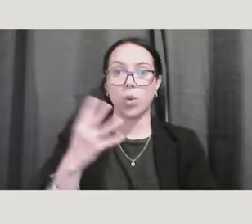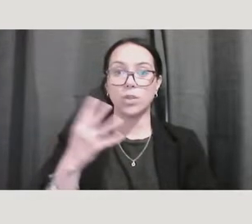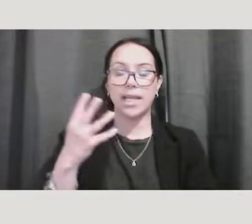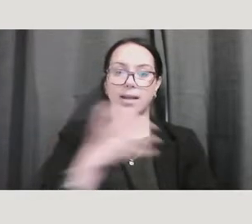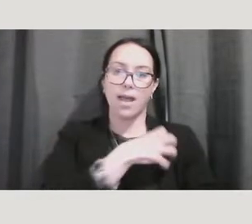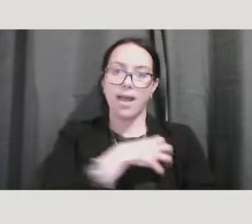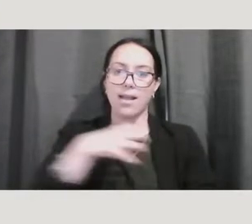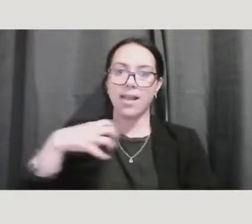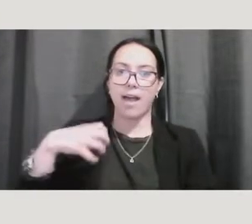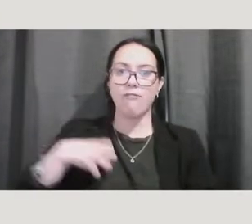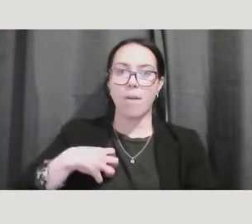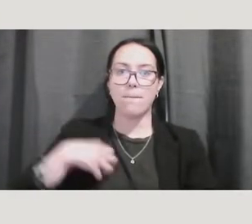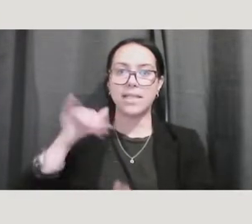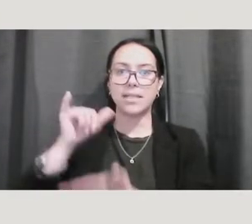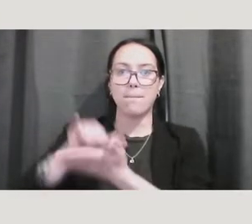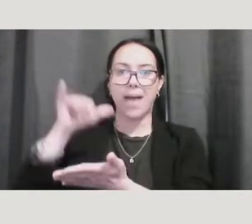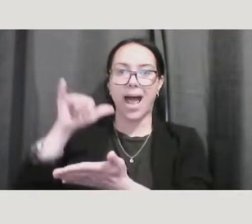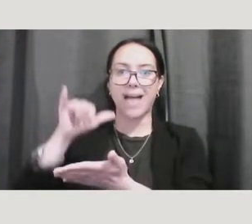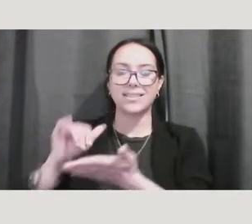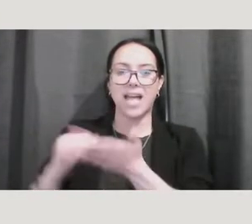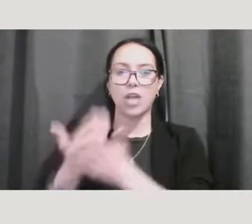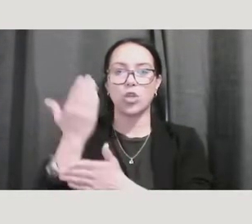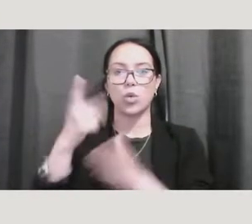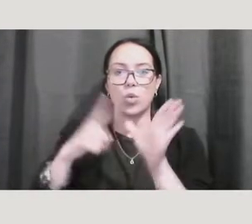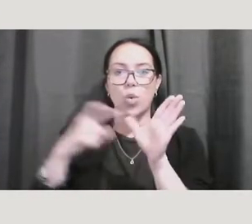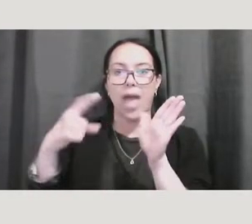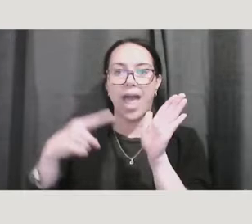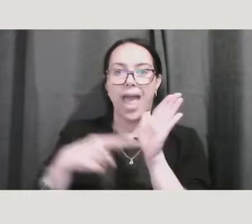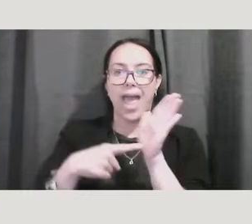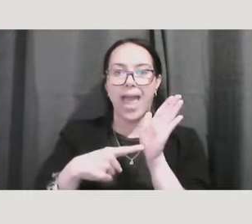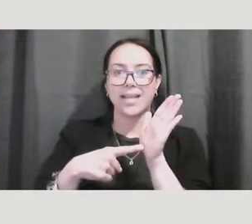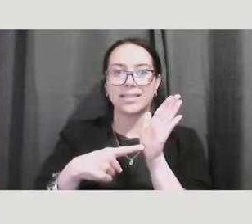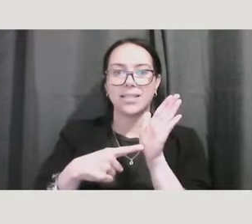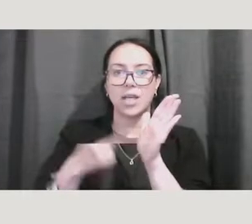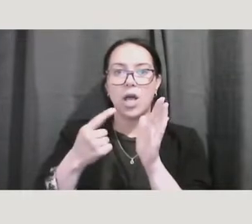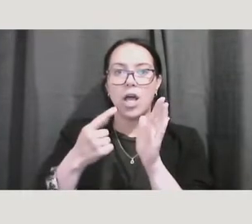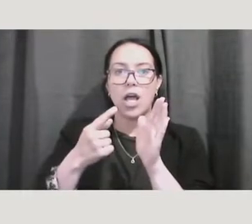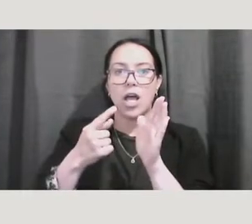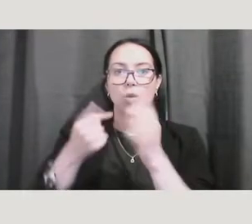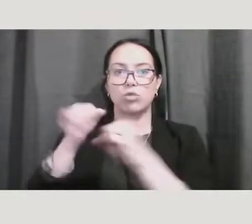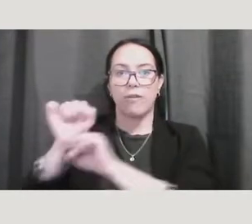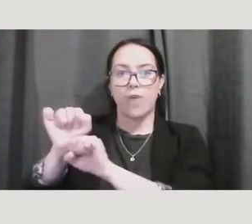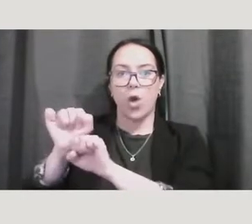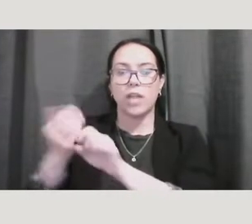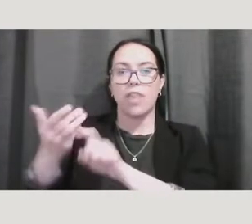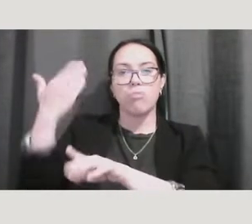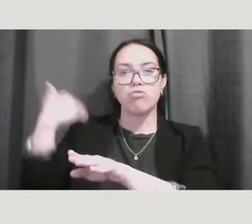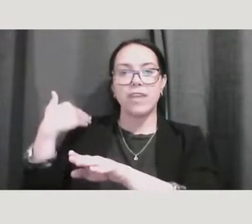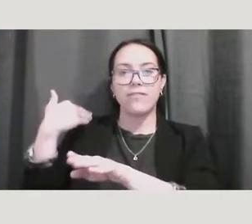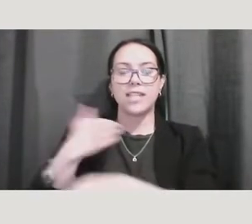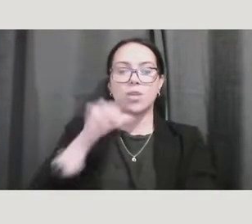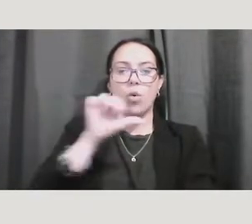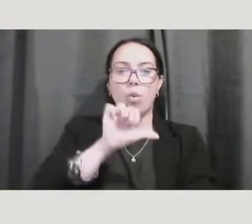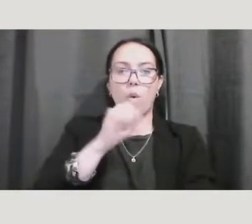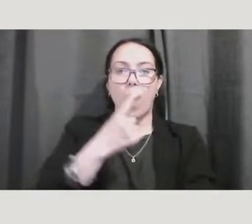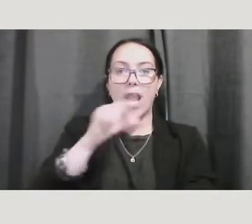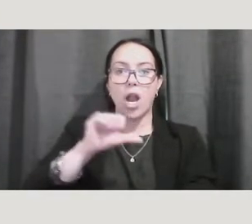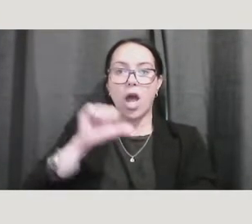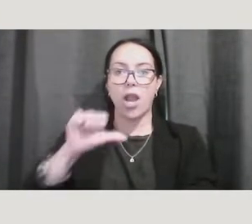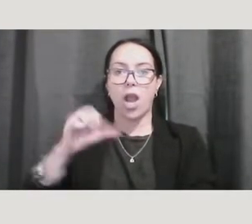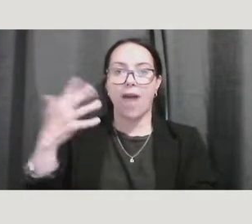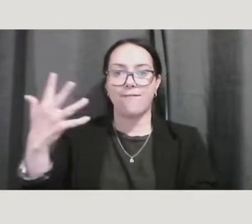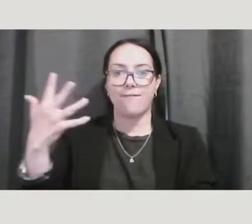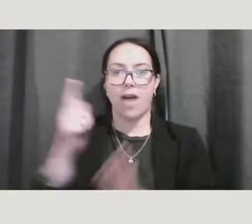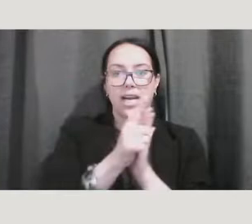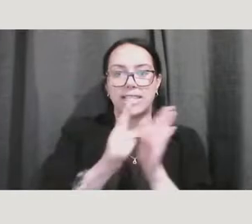passed a new act it was uh revoked the previous 1995 legislation and what it did there used to be